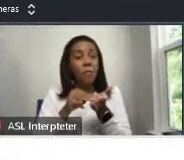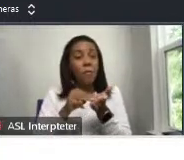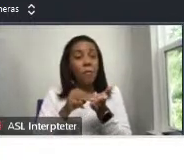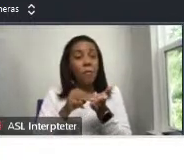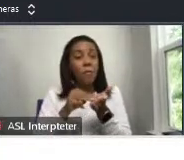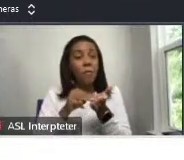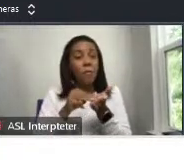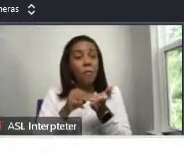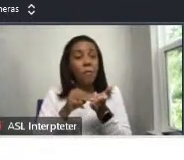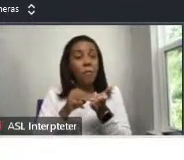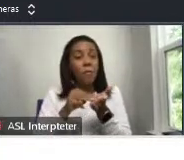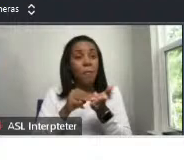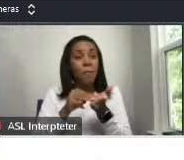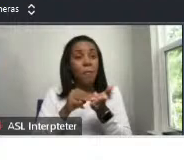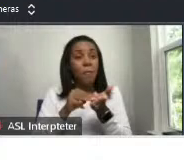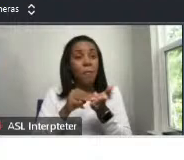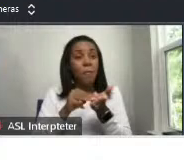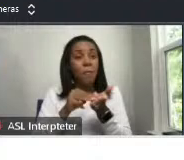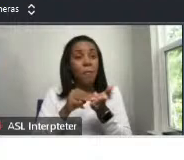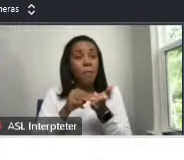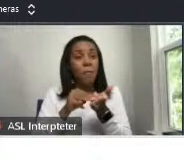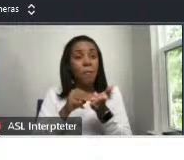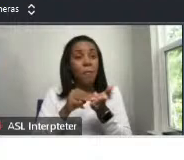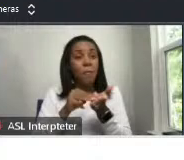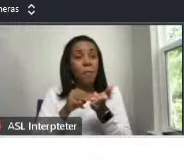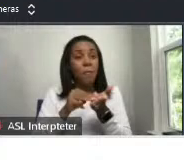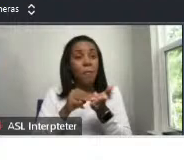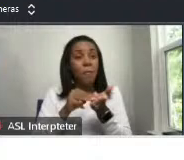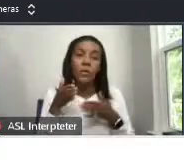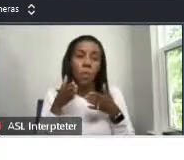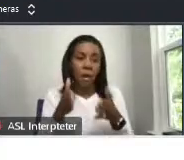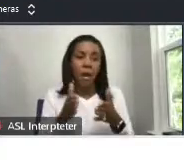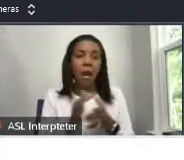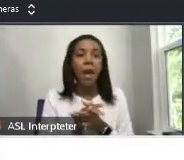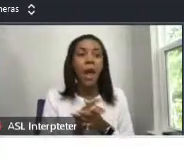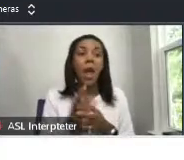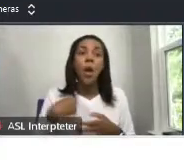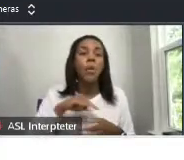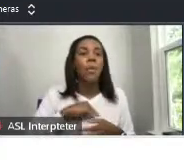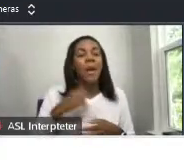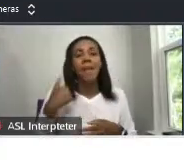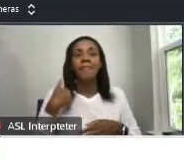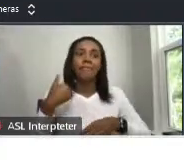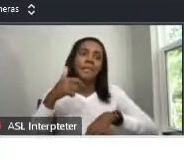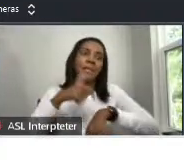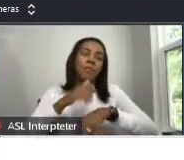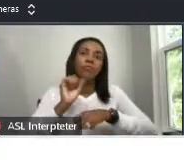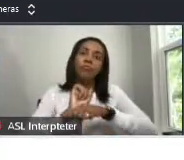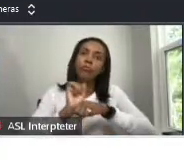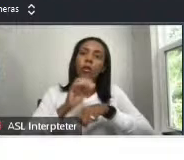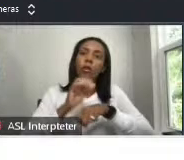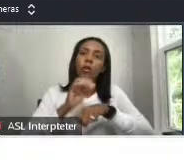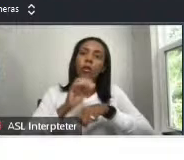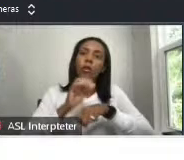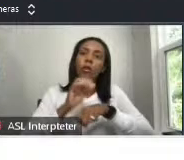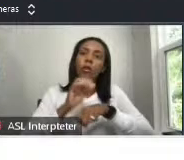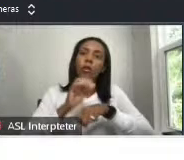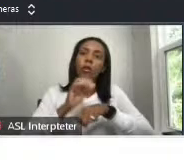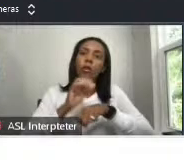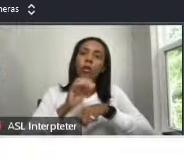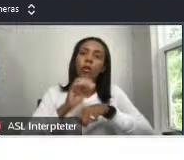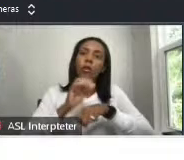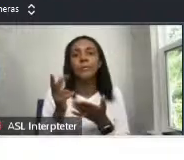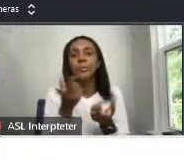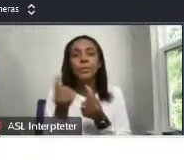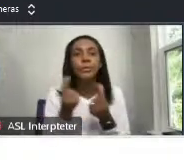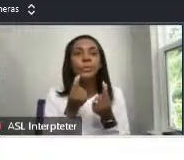And, you know, we've got time to work on parking strategies. I think as we've all learned, there are sort of lots